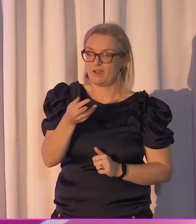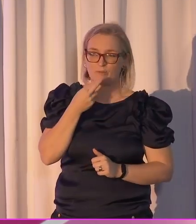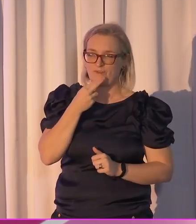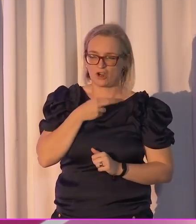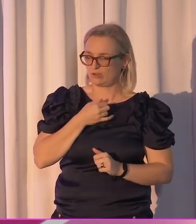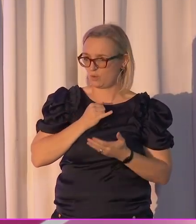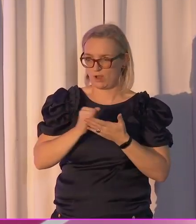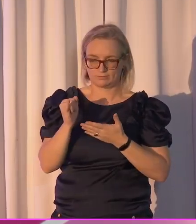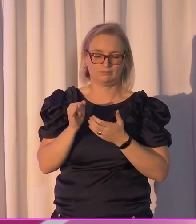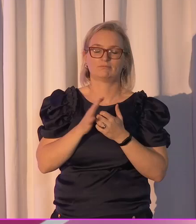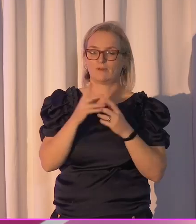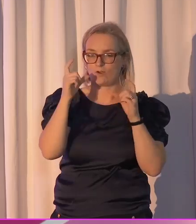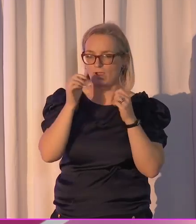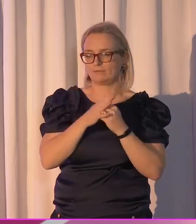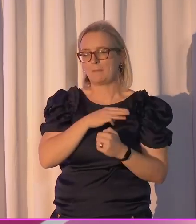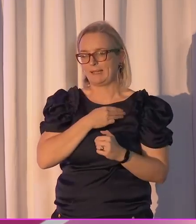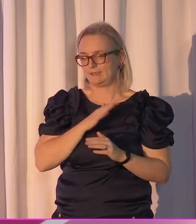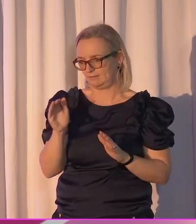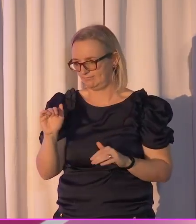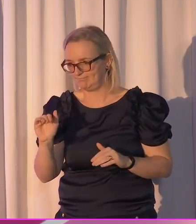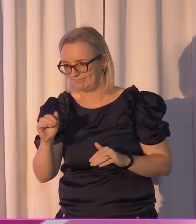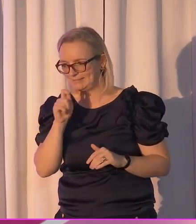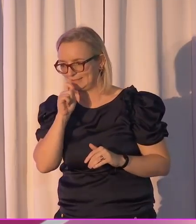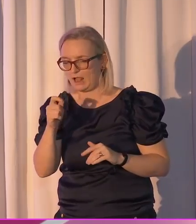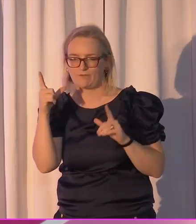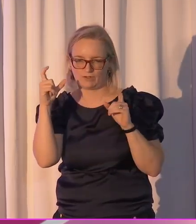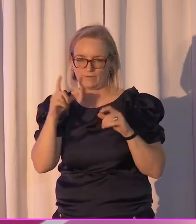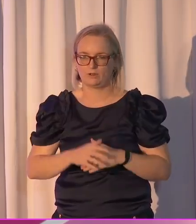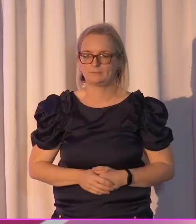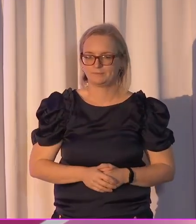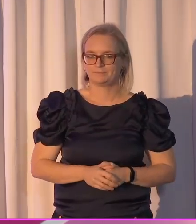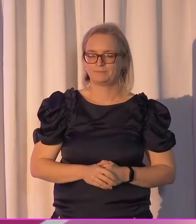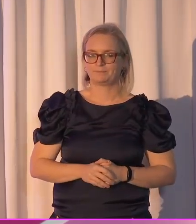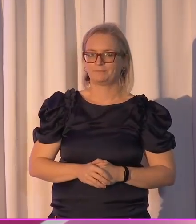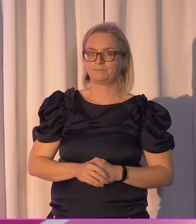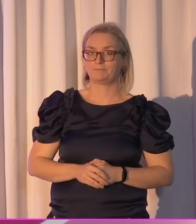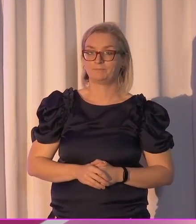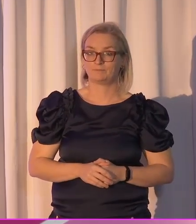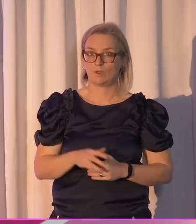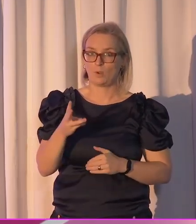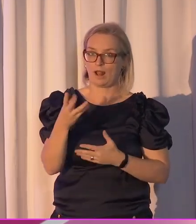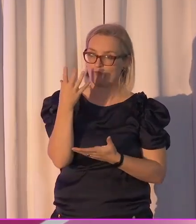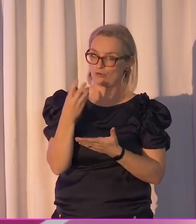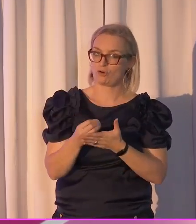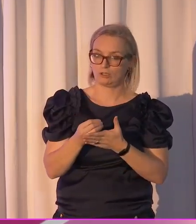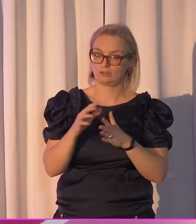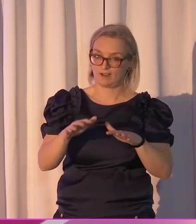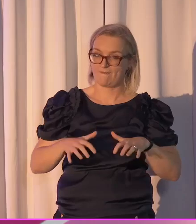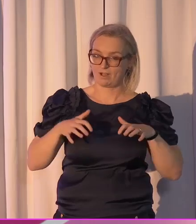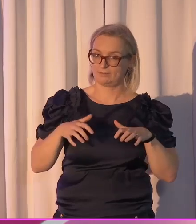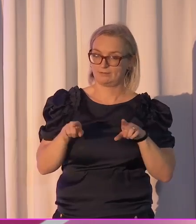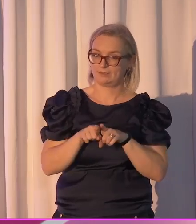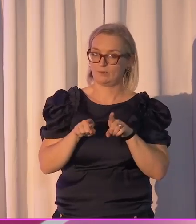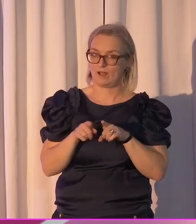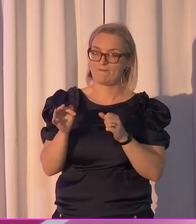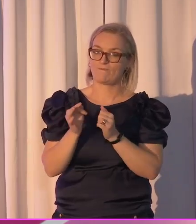not to feature in any of those channels, please just let the photographer know. And we're recording the conference for people to access